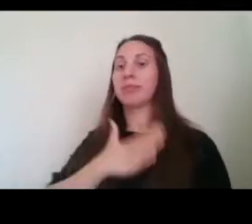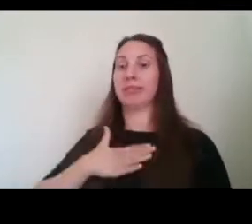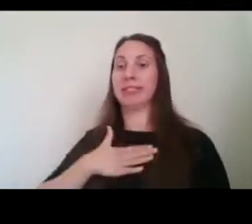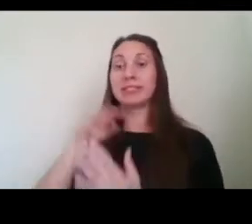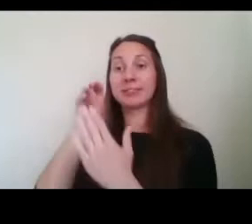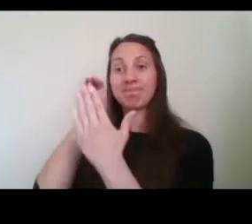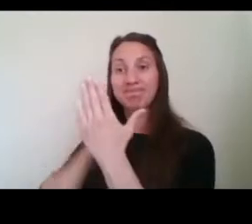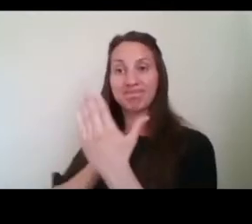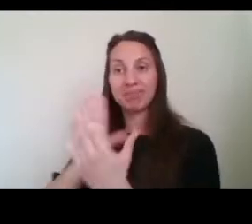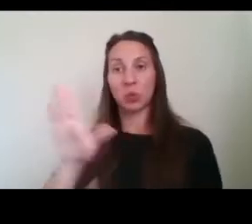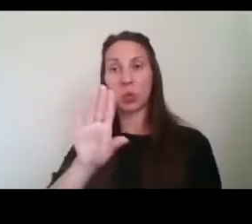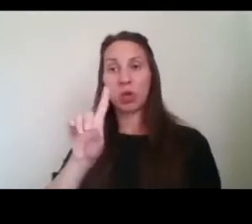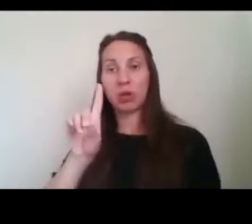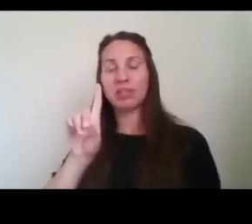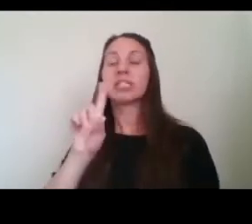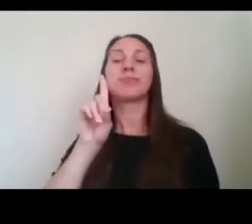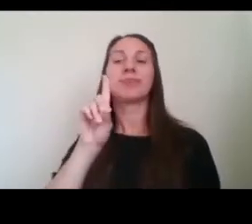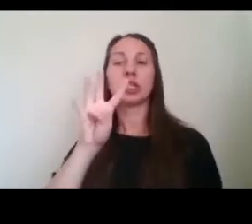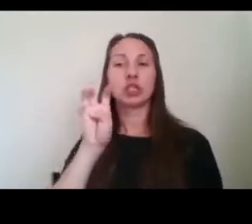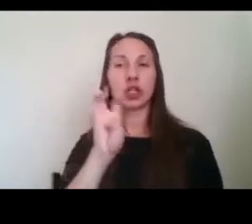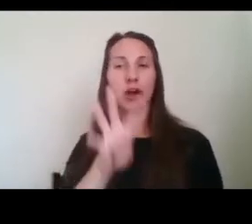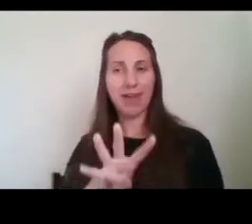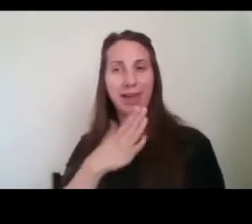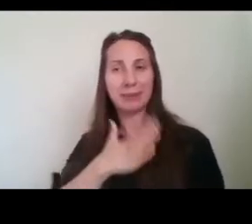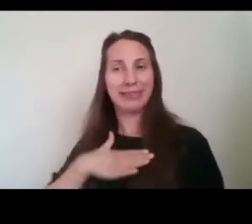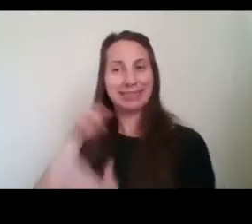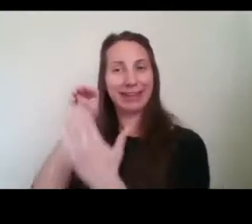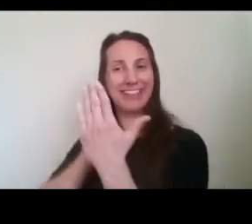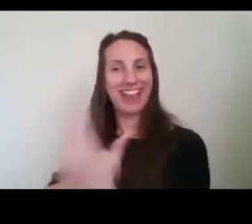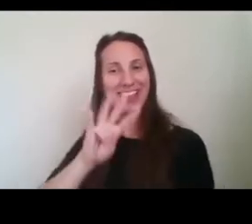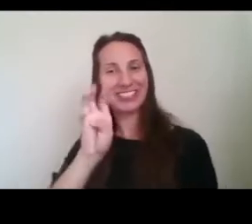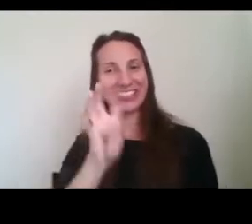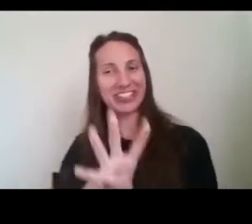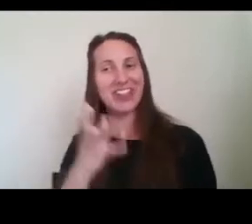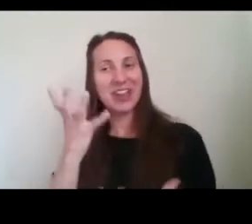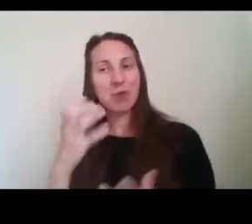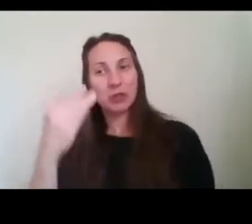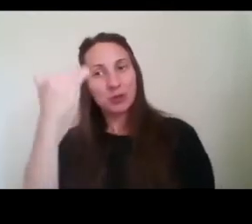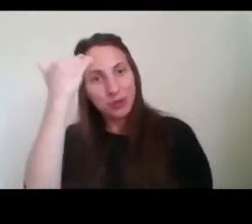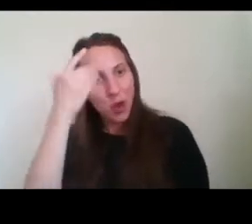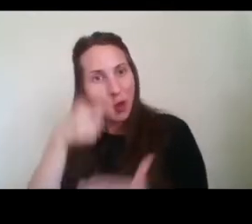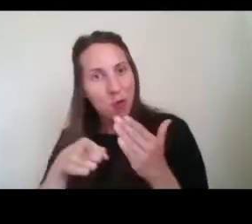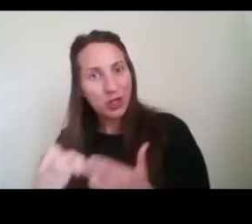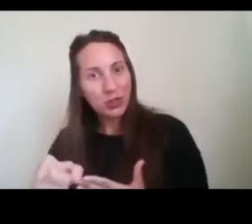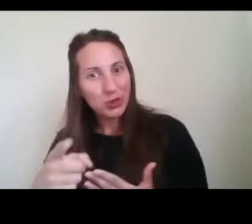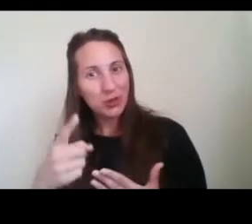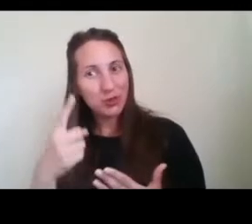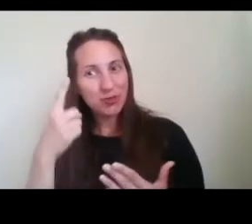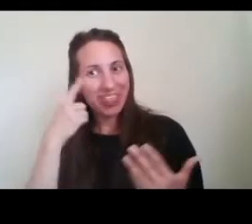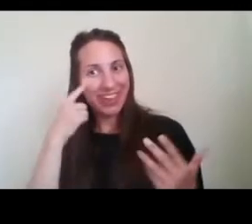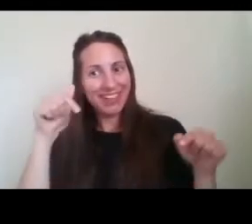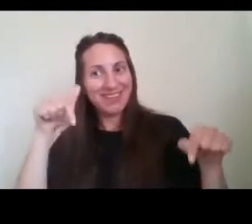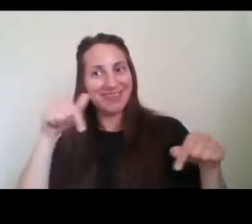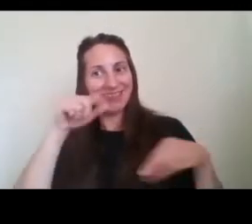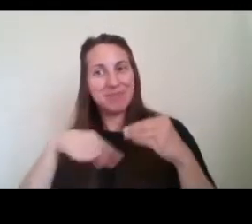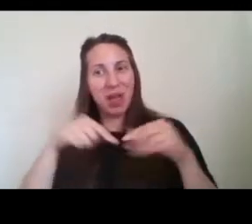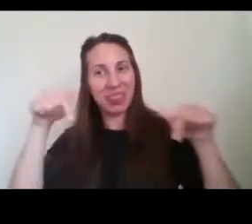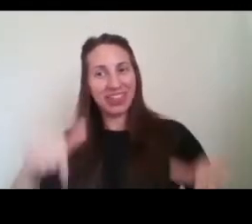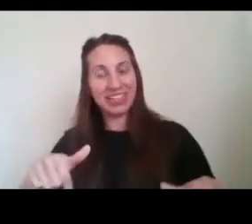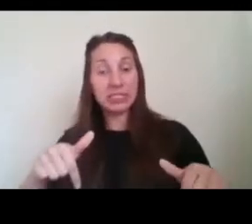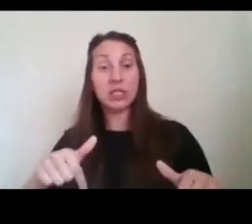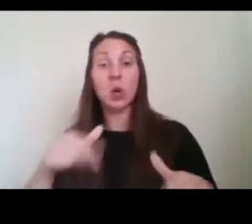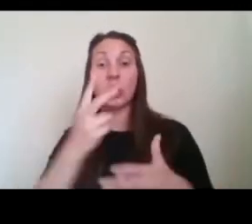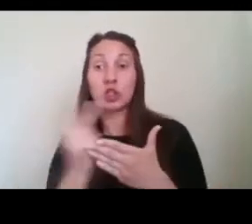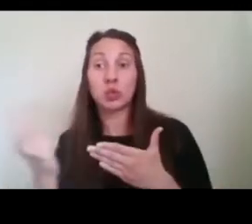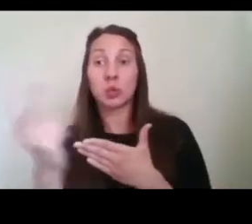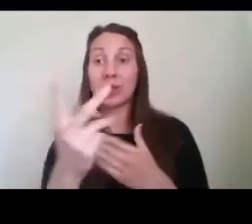survey because we want to hear from you what you got out of this and more. Again, in a couple weeks, come back.